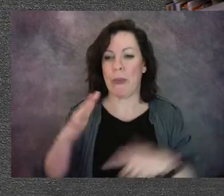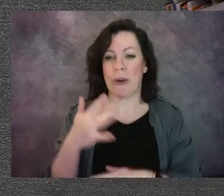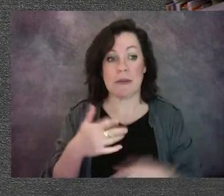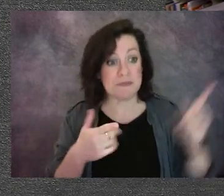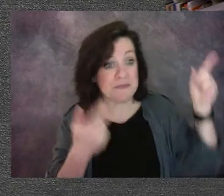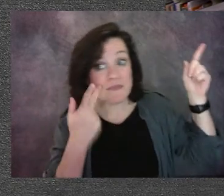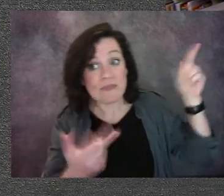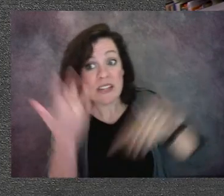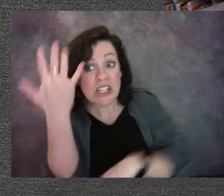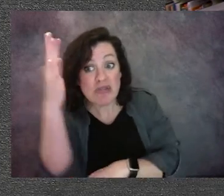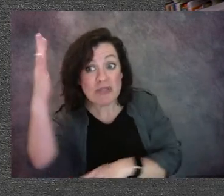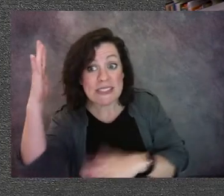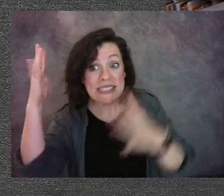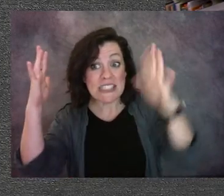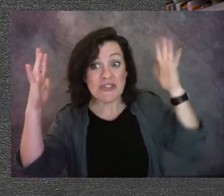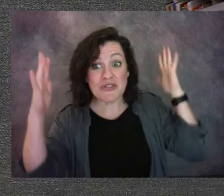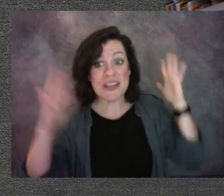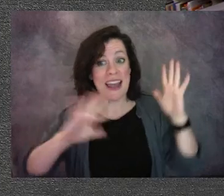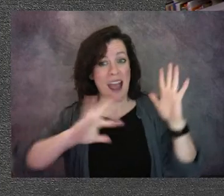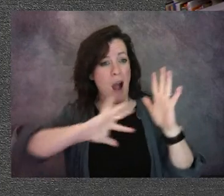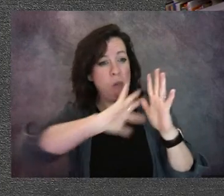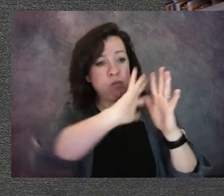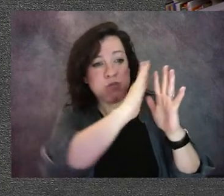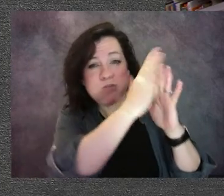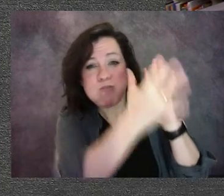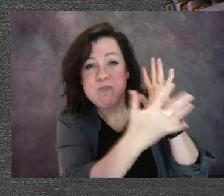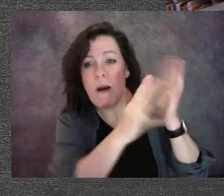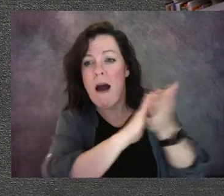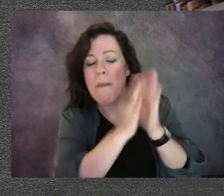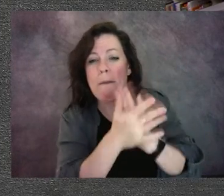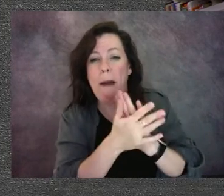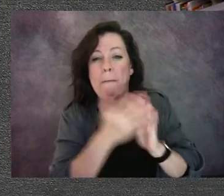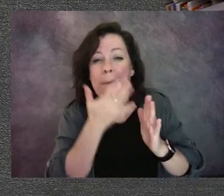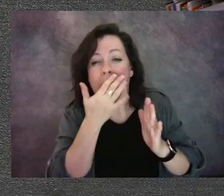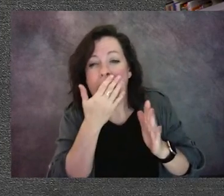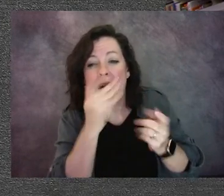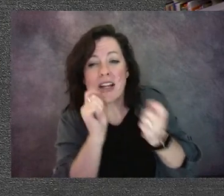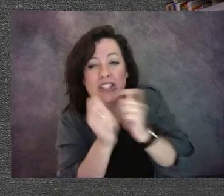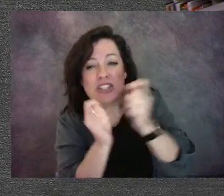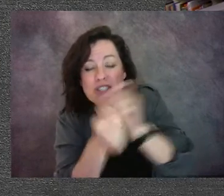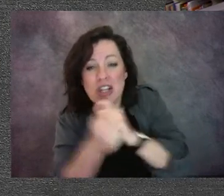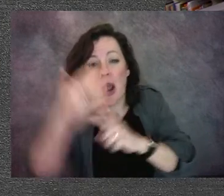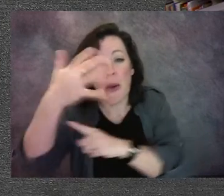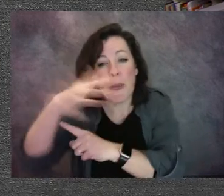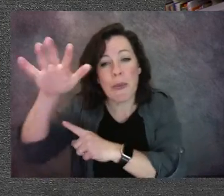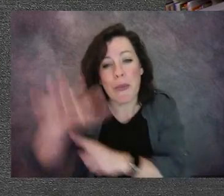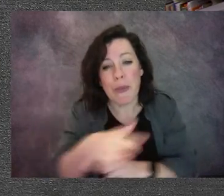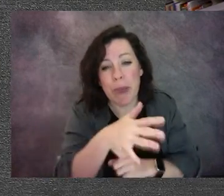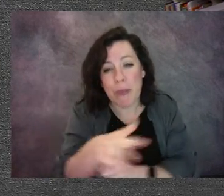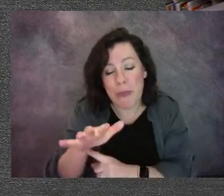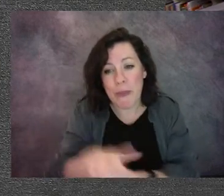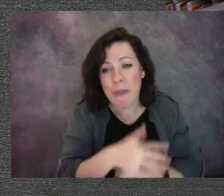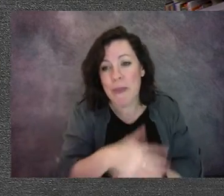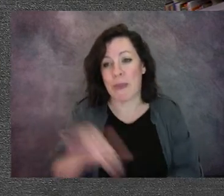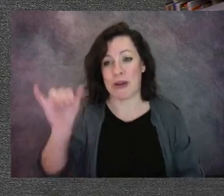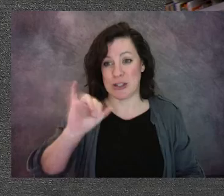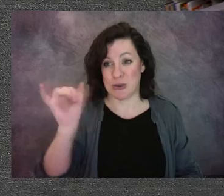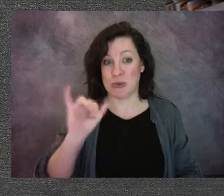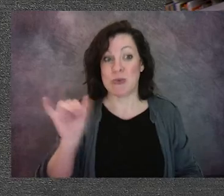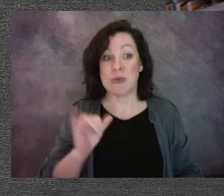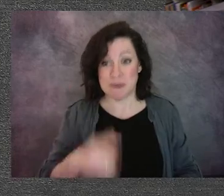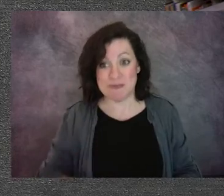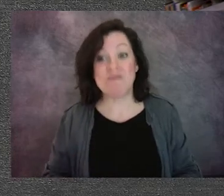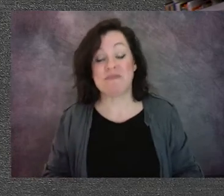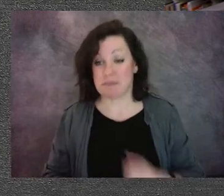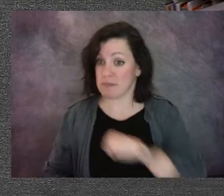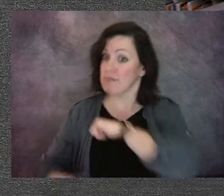There's a little bridge. But you see the trees. The tops of the trees are turning colors, and down here we have some trees turning colors. Yeah.